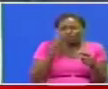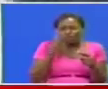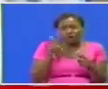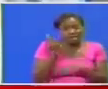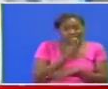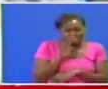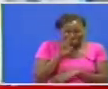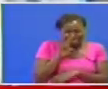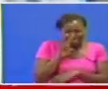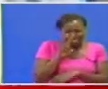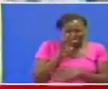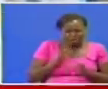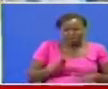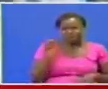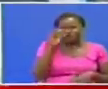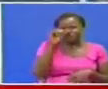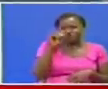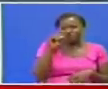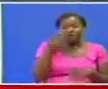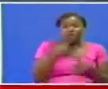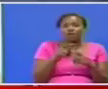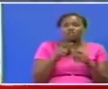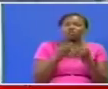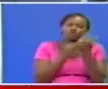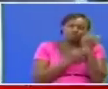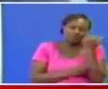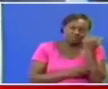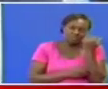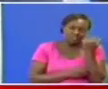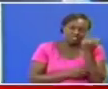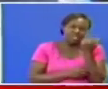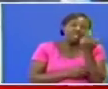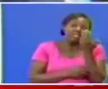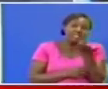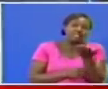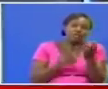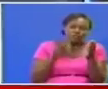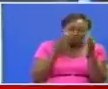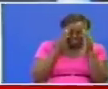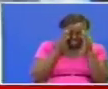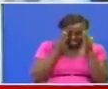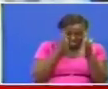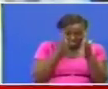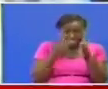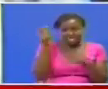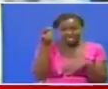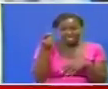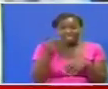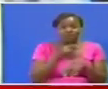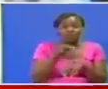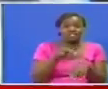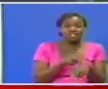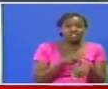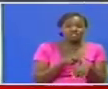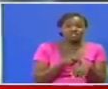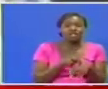mtu mwingine. Ila umaskini na hapa basi. We must determine Kenyans. Are we a nation or